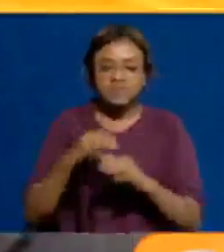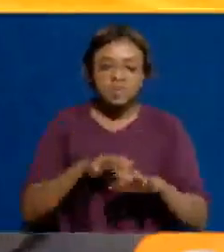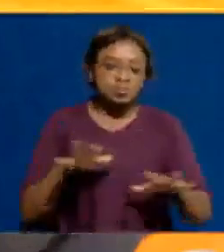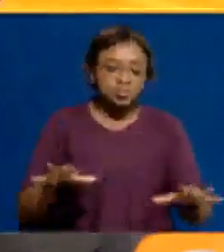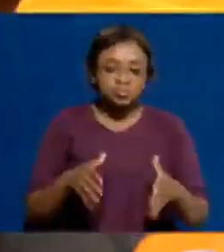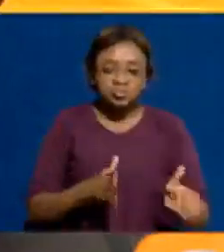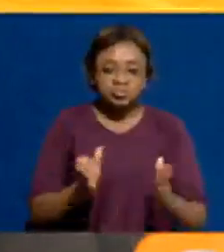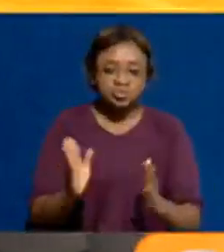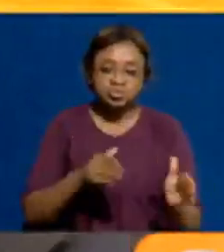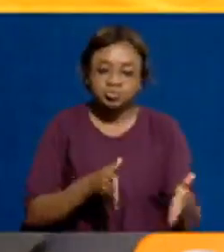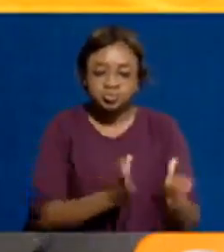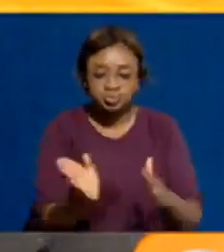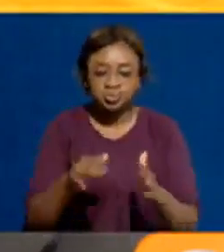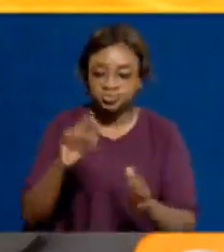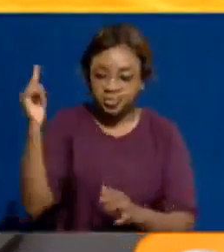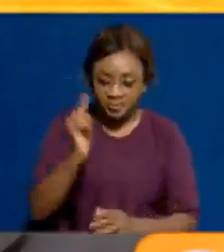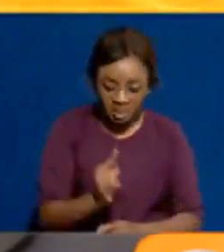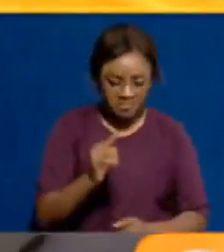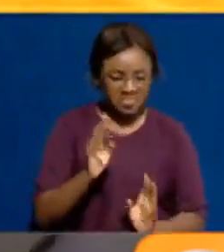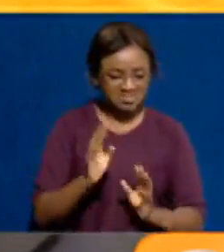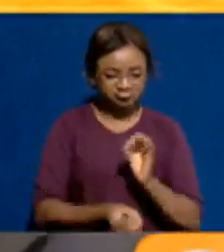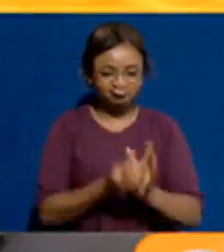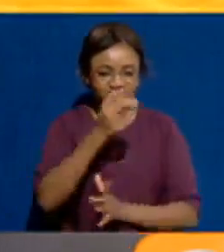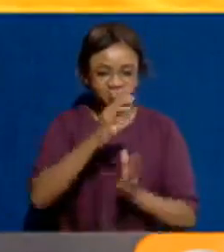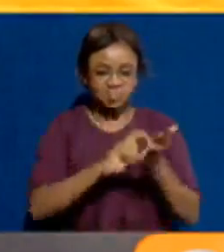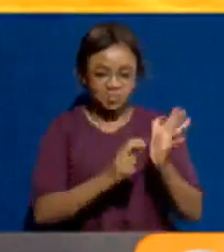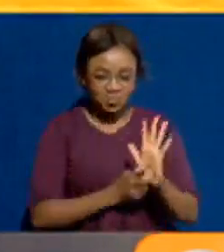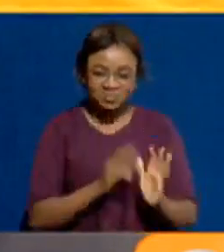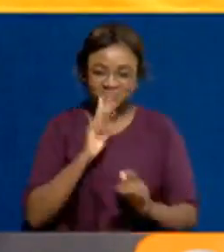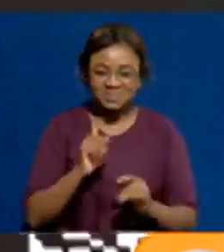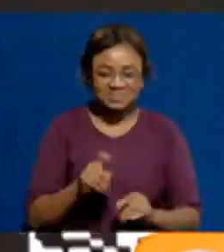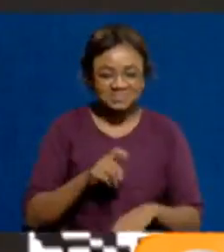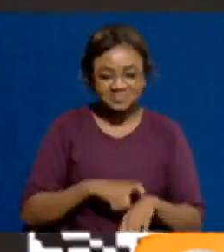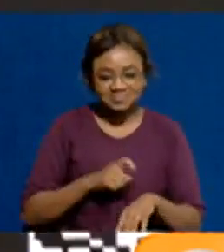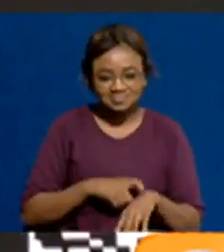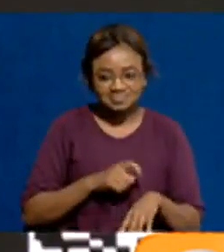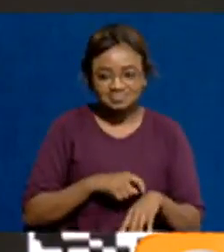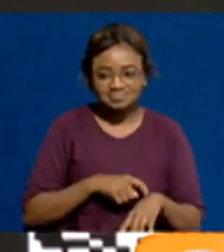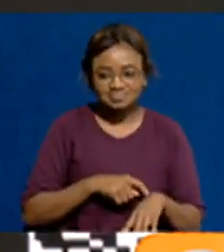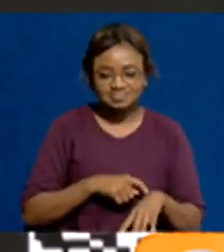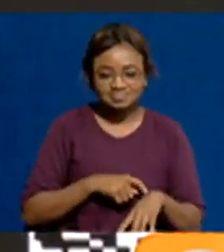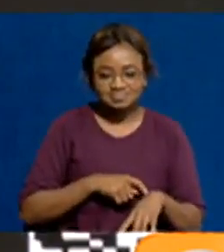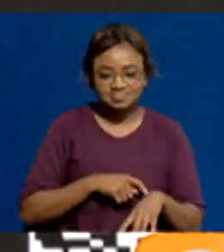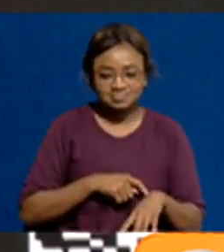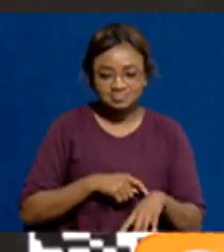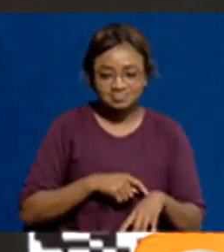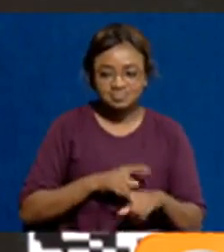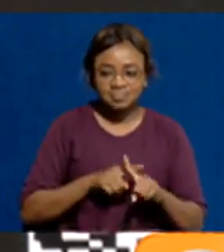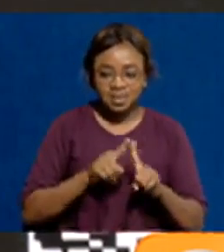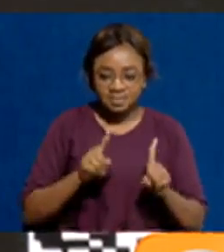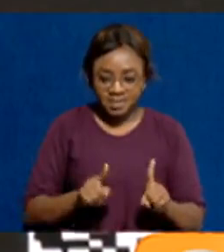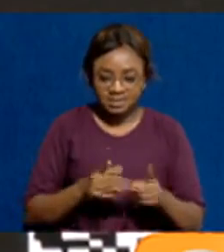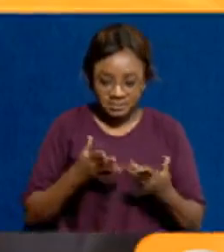which now they'll have to come here, conceptualize a project, it will take time for that money to flow. But now we